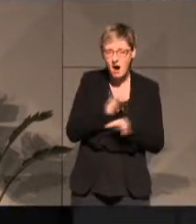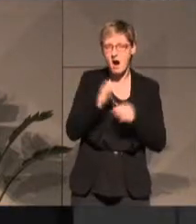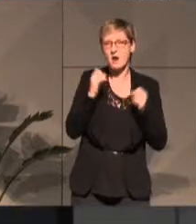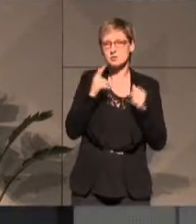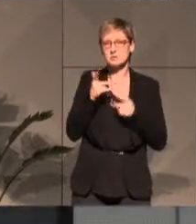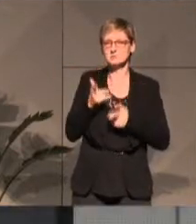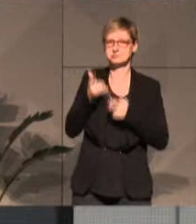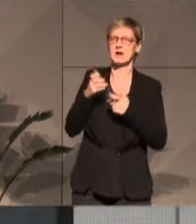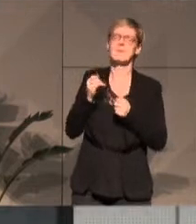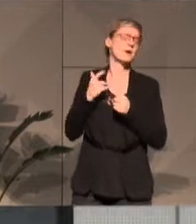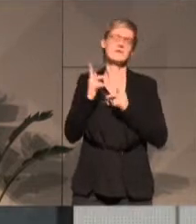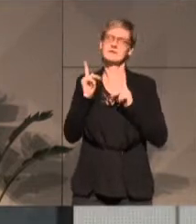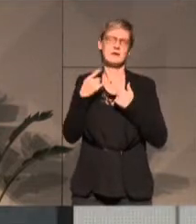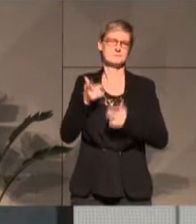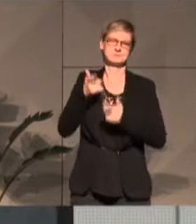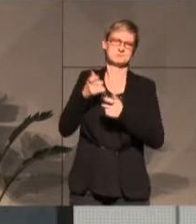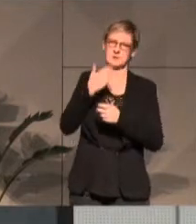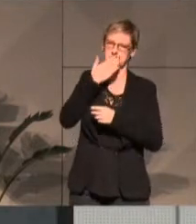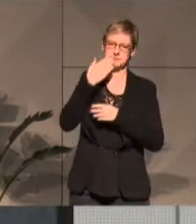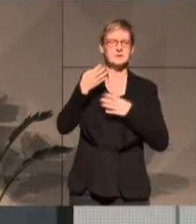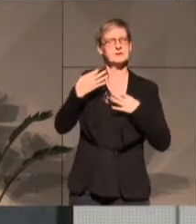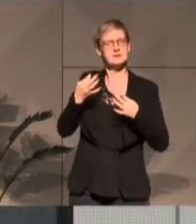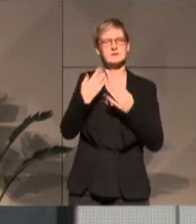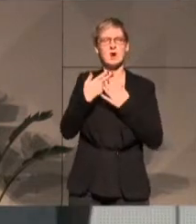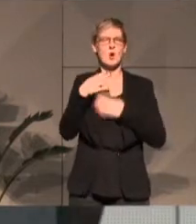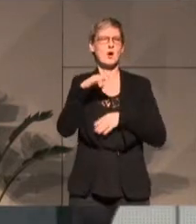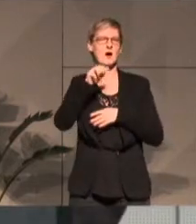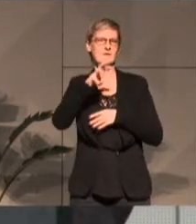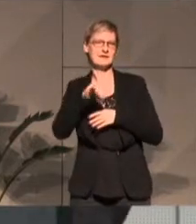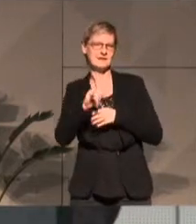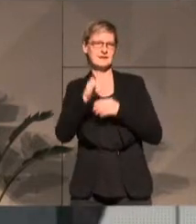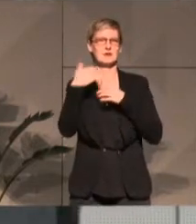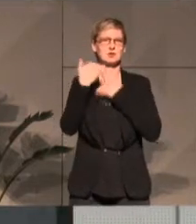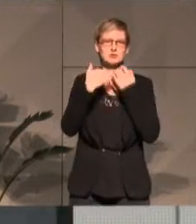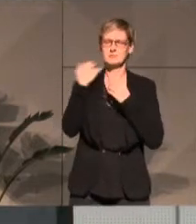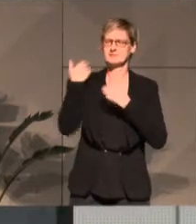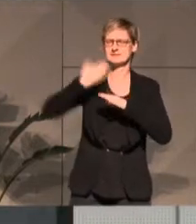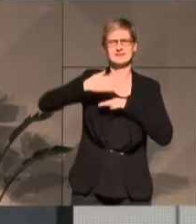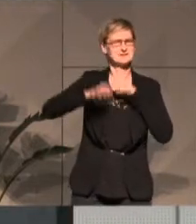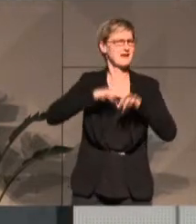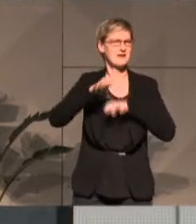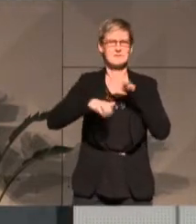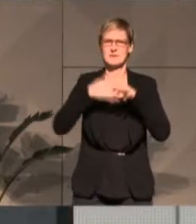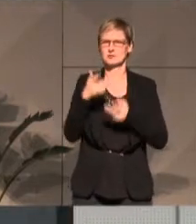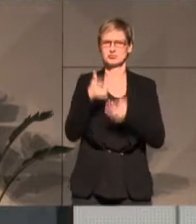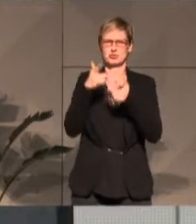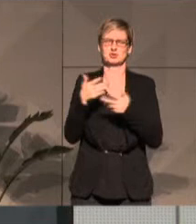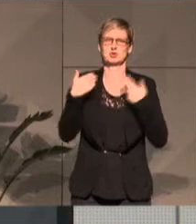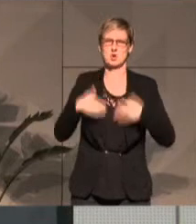our expedition, we never had to use it. Neither did the